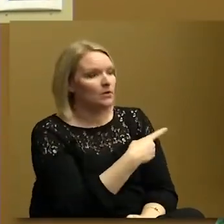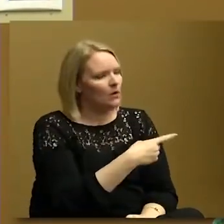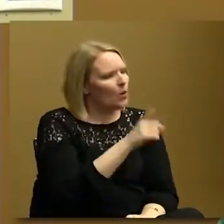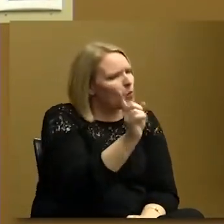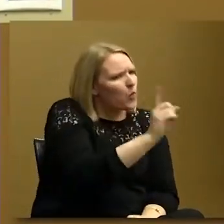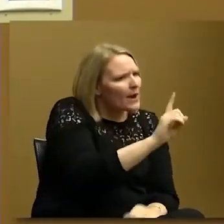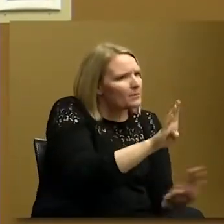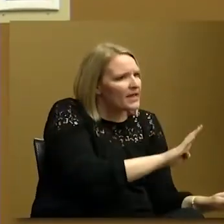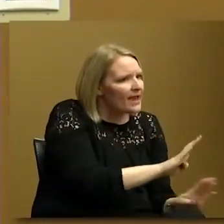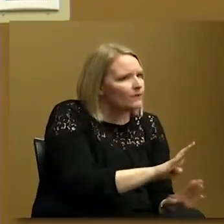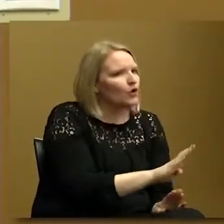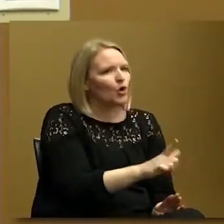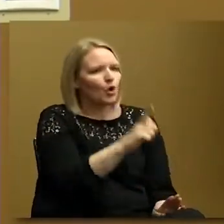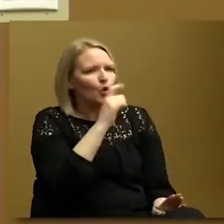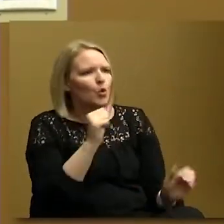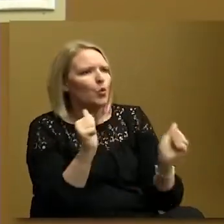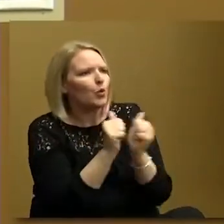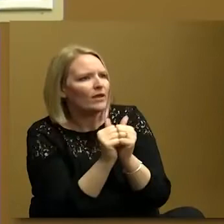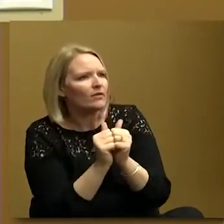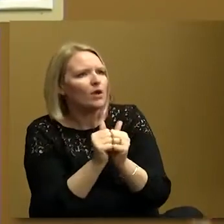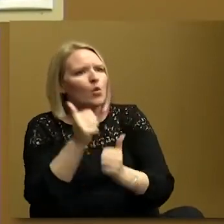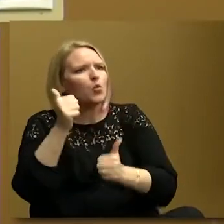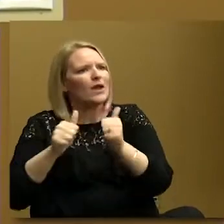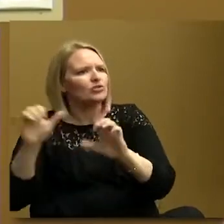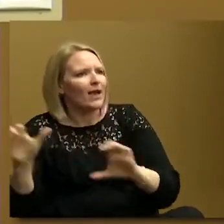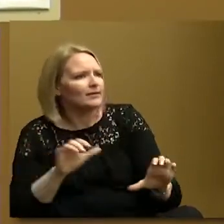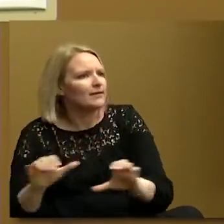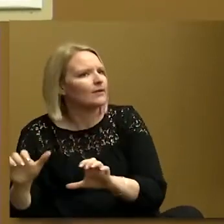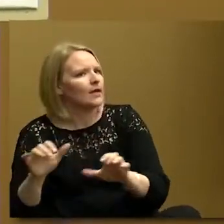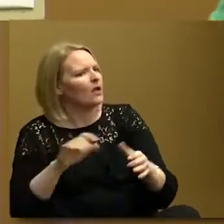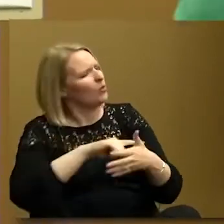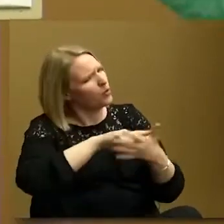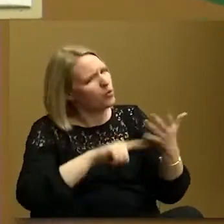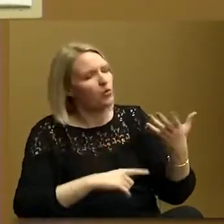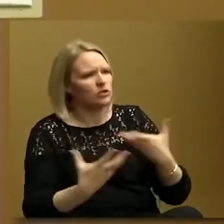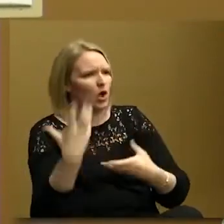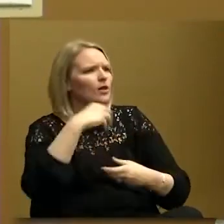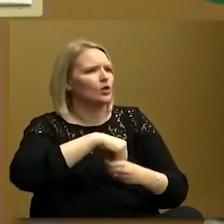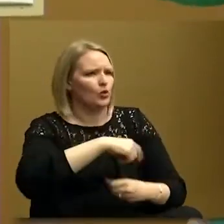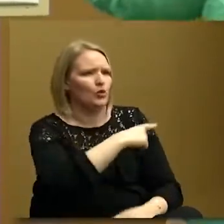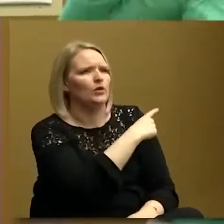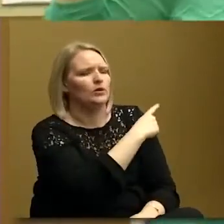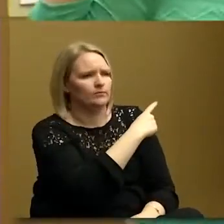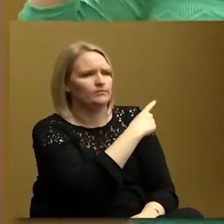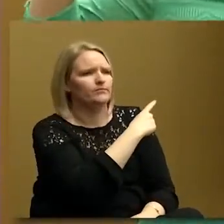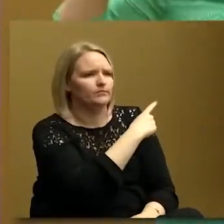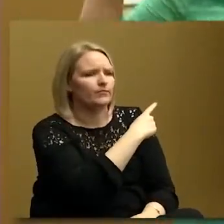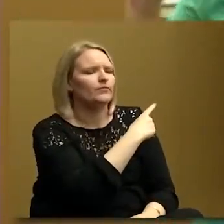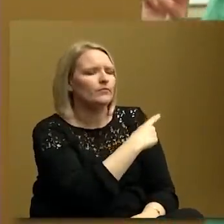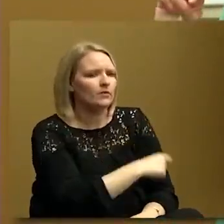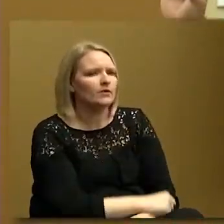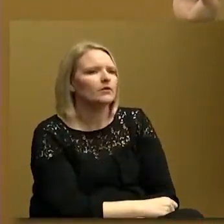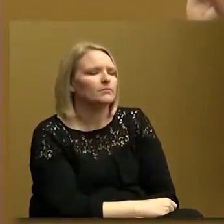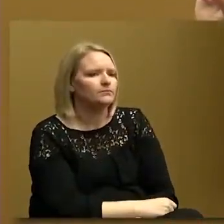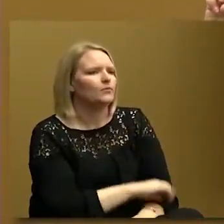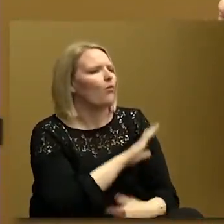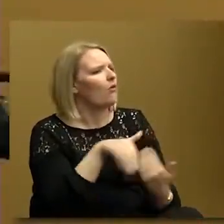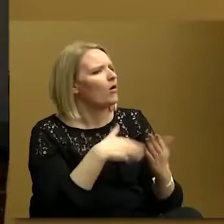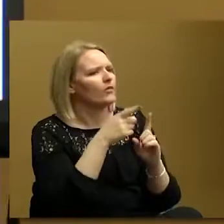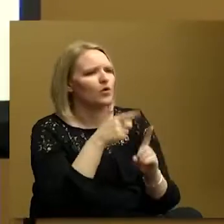do they do it? Yes. For what activity? Yes. So that's all goals. It is all in here, and it's all goals,